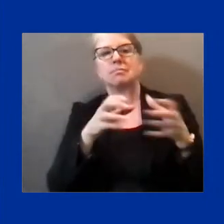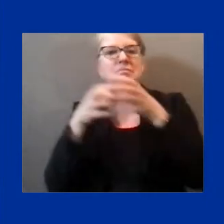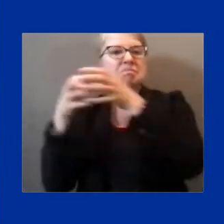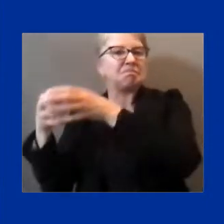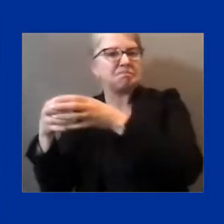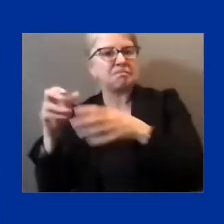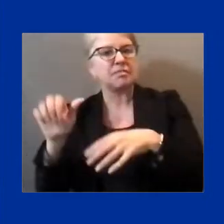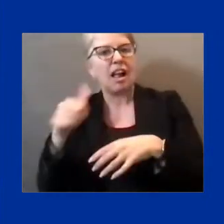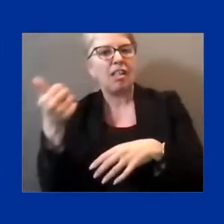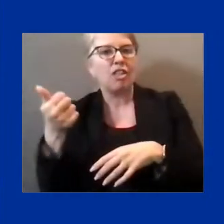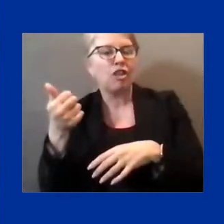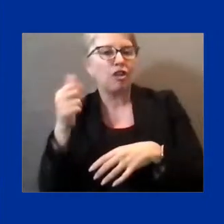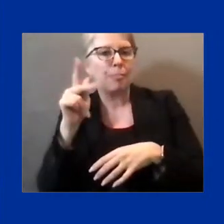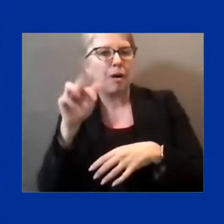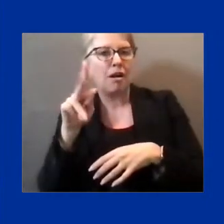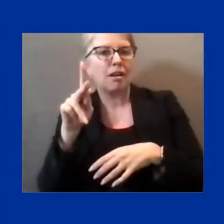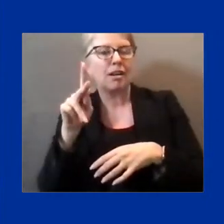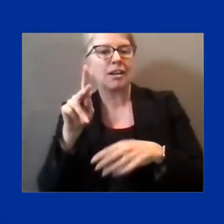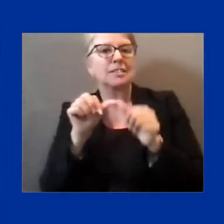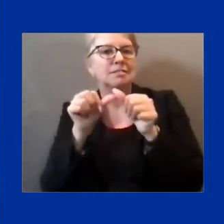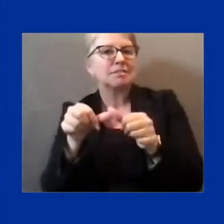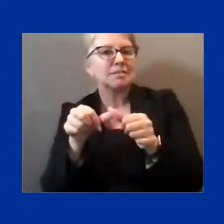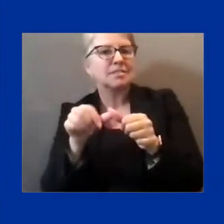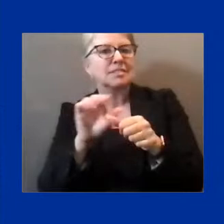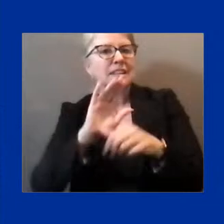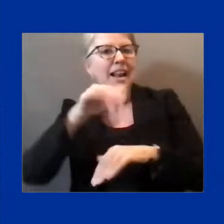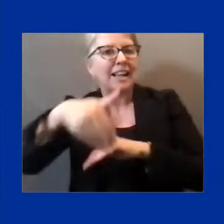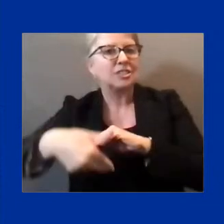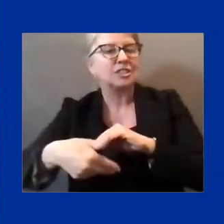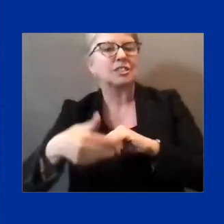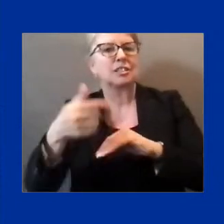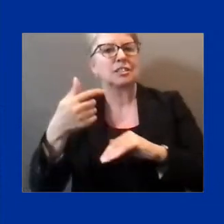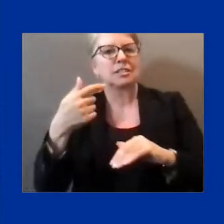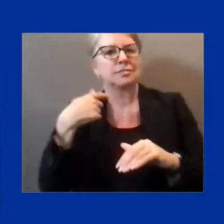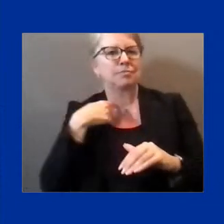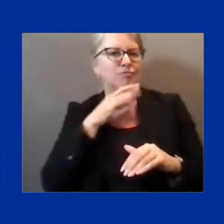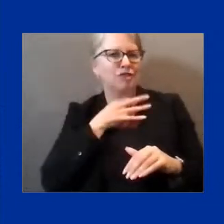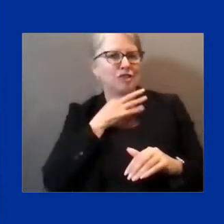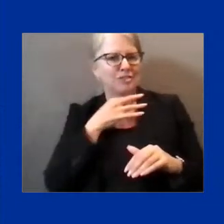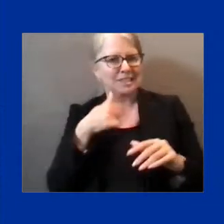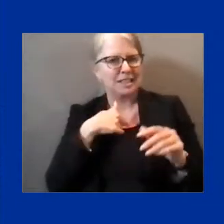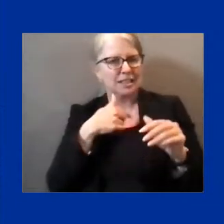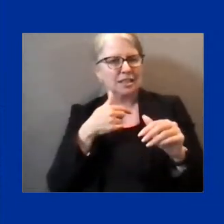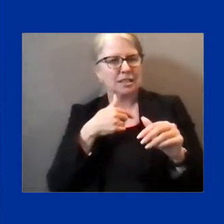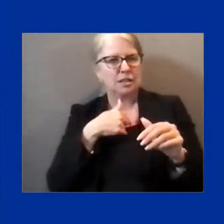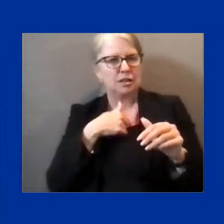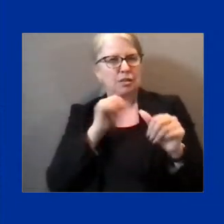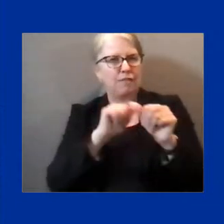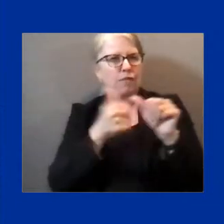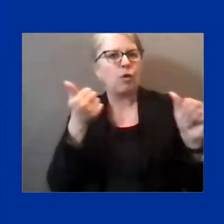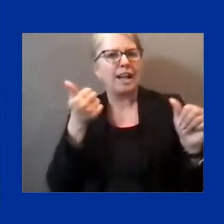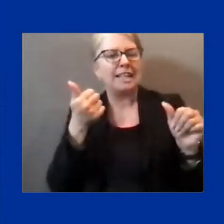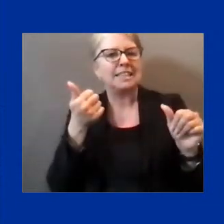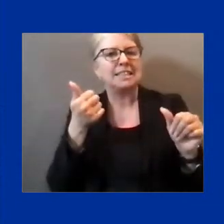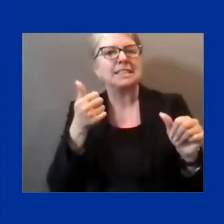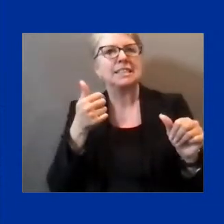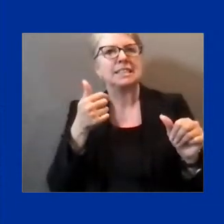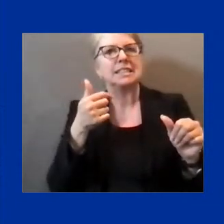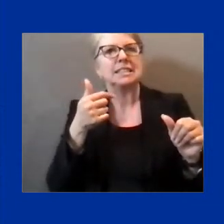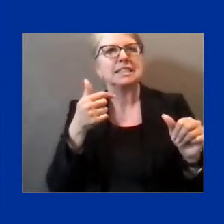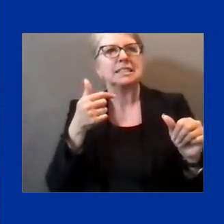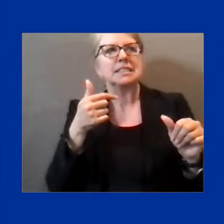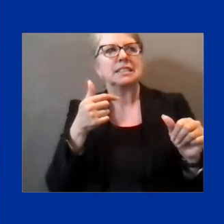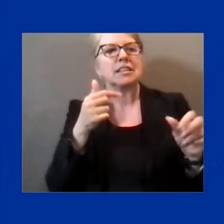later? Are we avoiding more surveillance of those